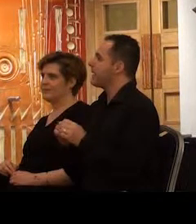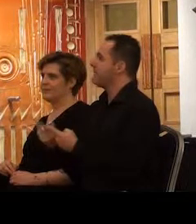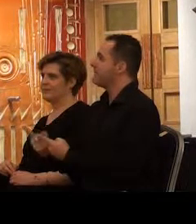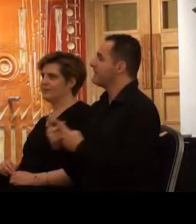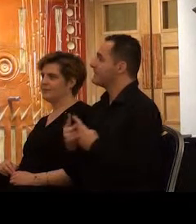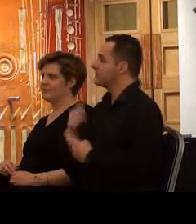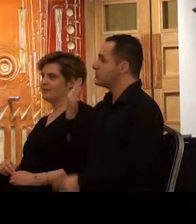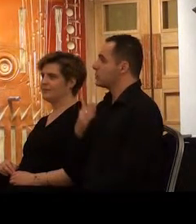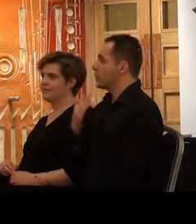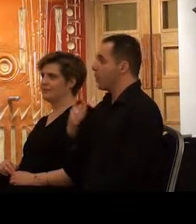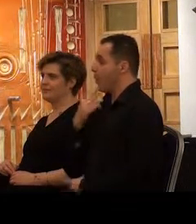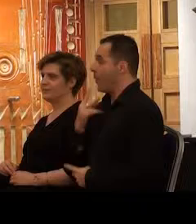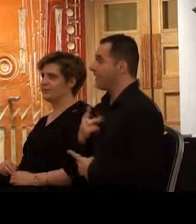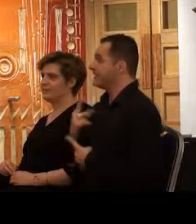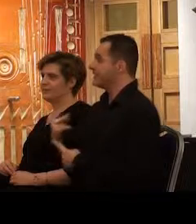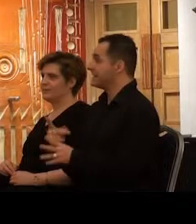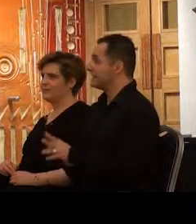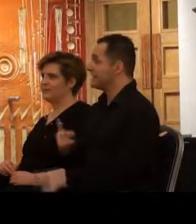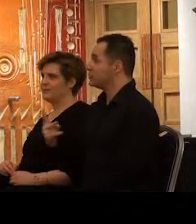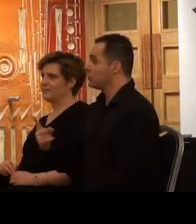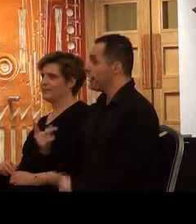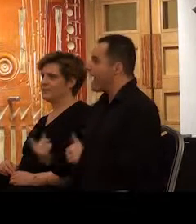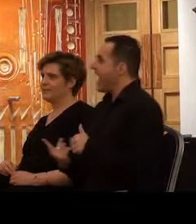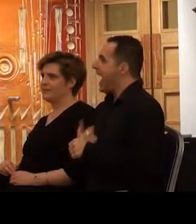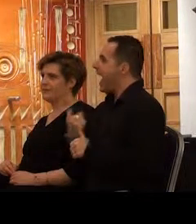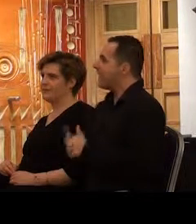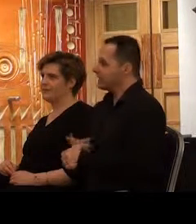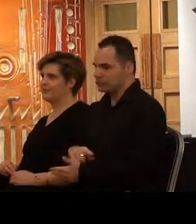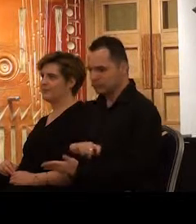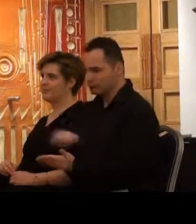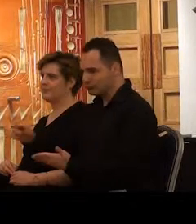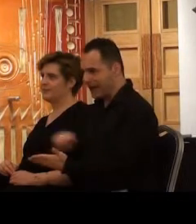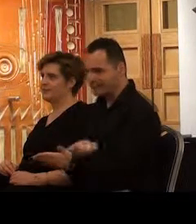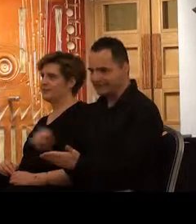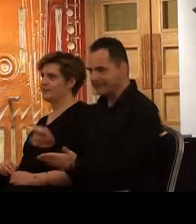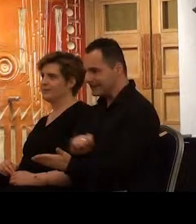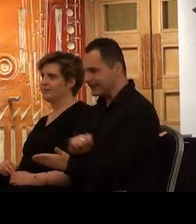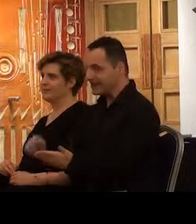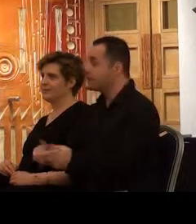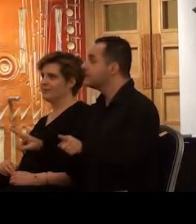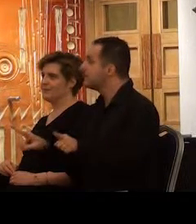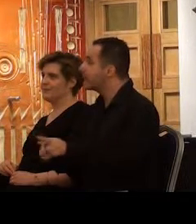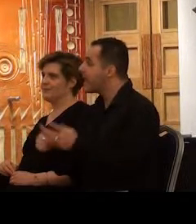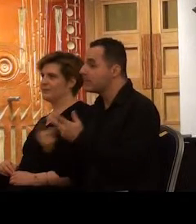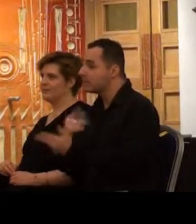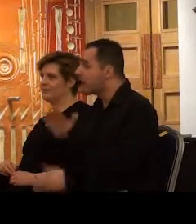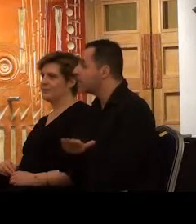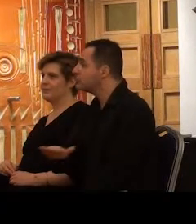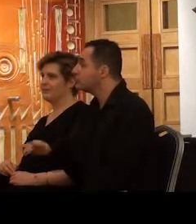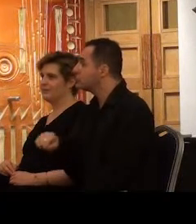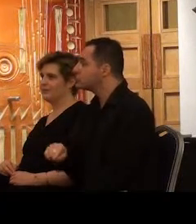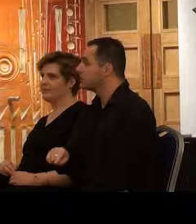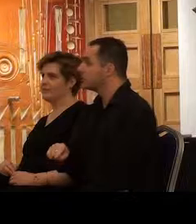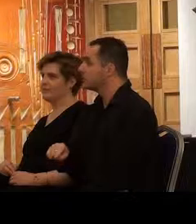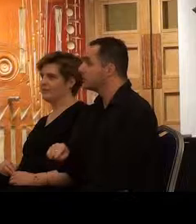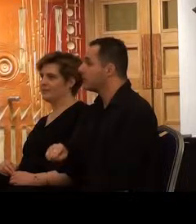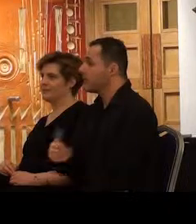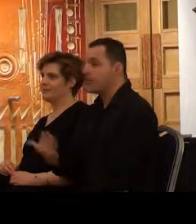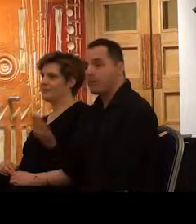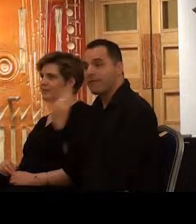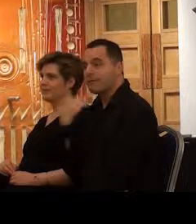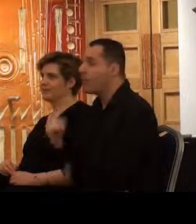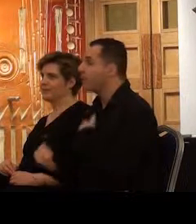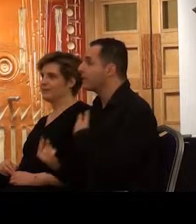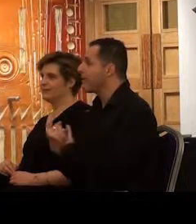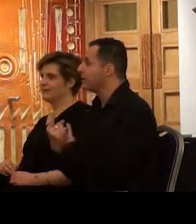came into the Year 2 classroom, there was Alice doing her handwriting practice alongside everybody else in the classroom. That wouldn't have happened if